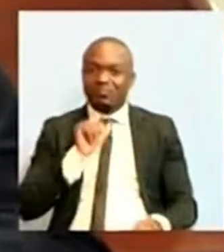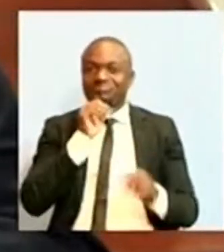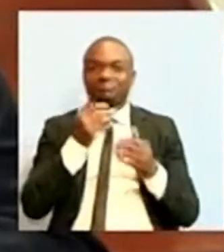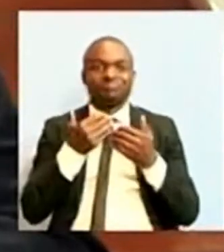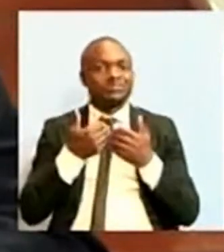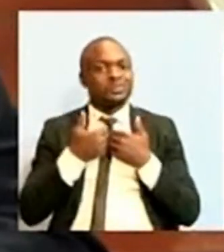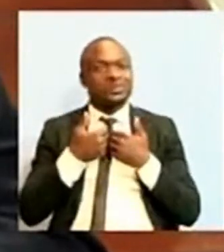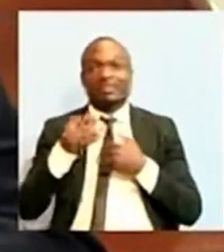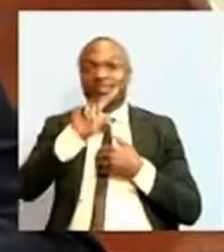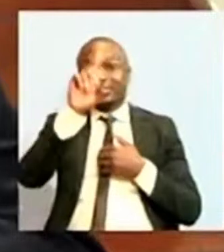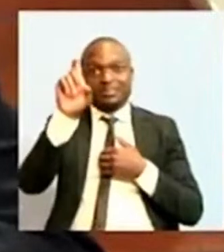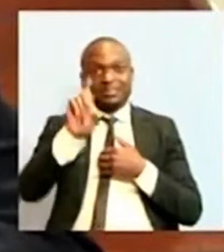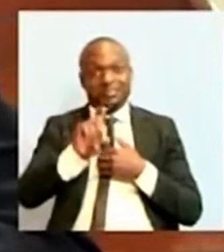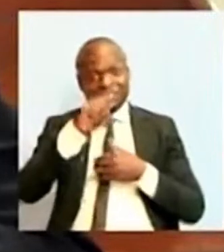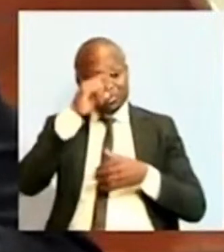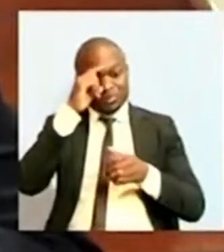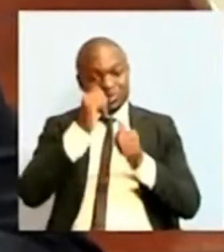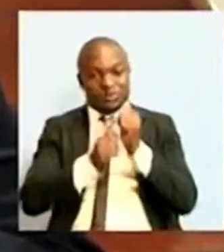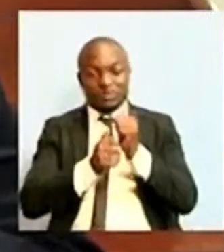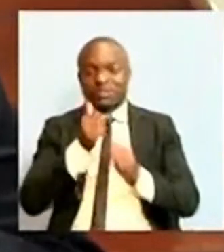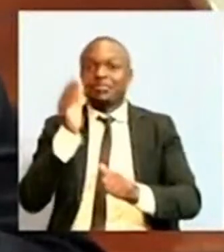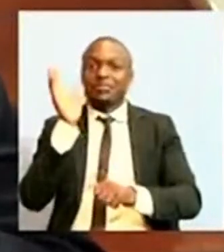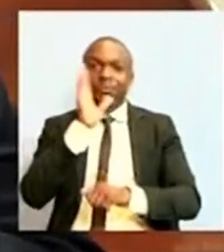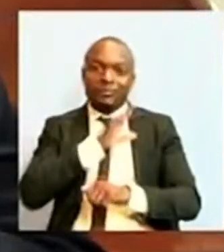have concealed